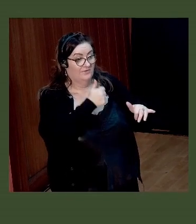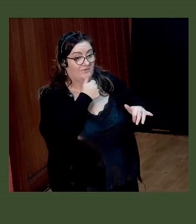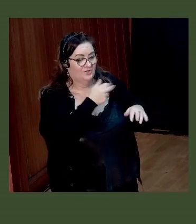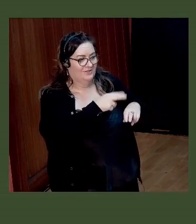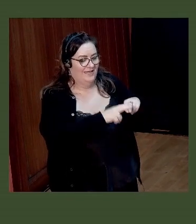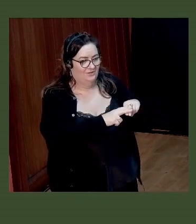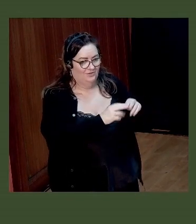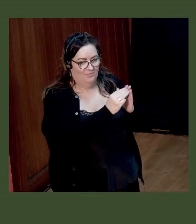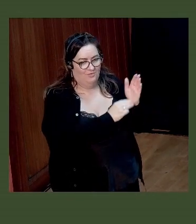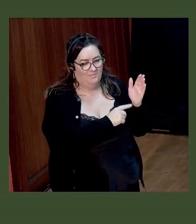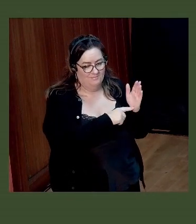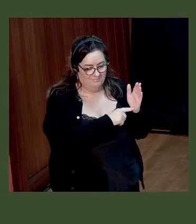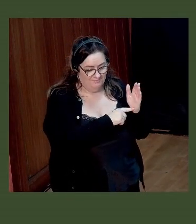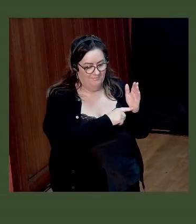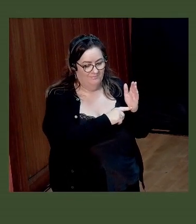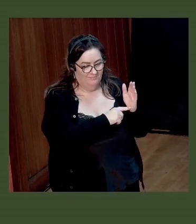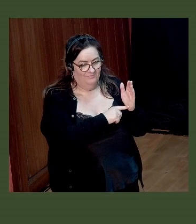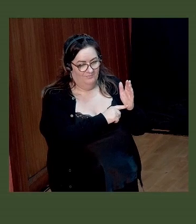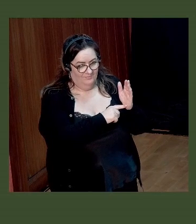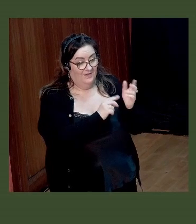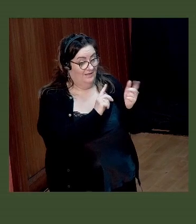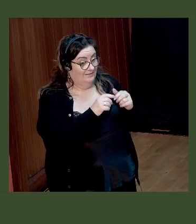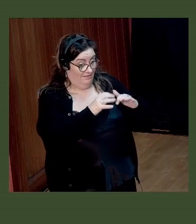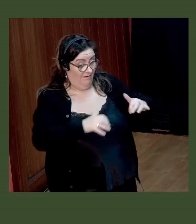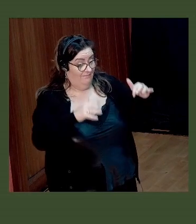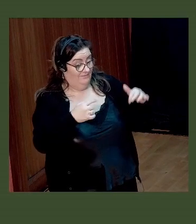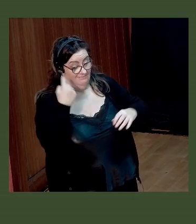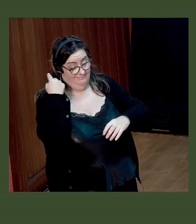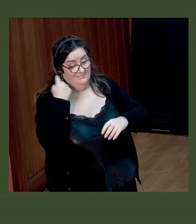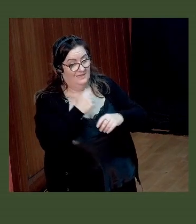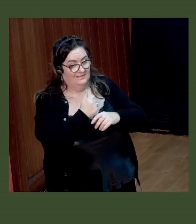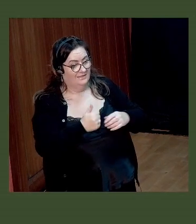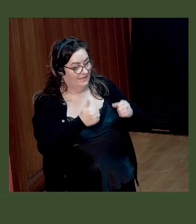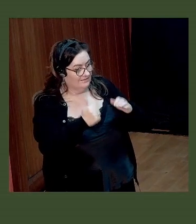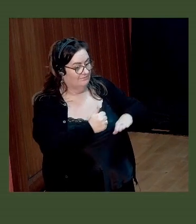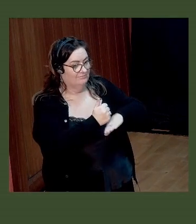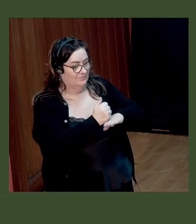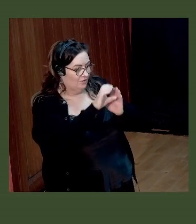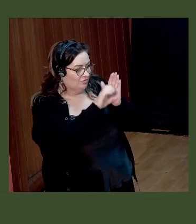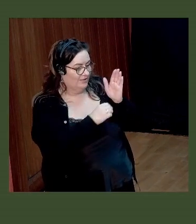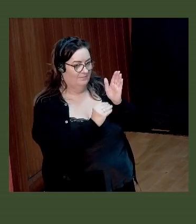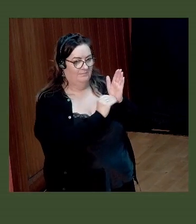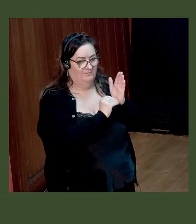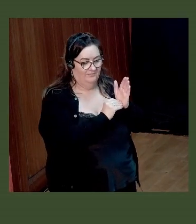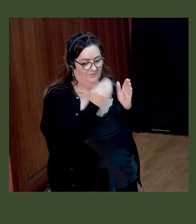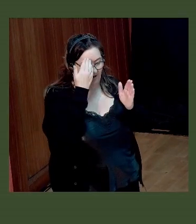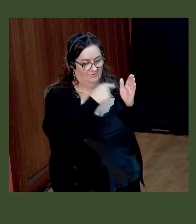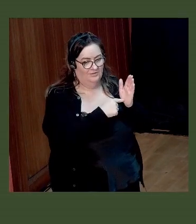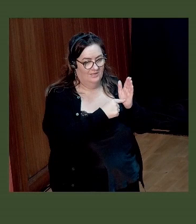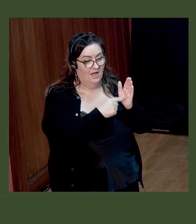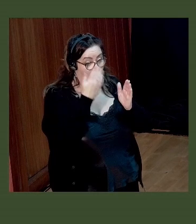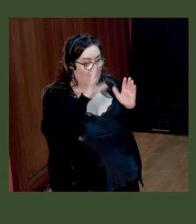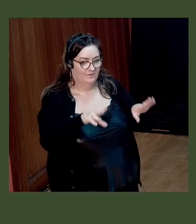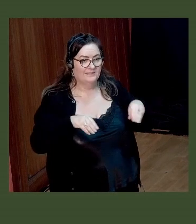programme. A report emerged from the conference that was reported the cornerstone of the new national curriculum. As a result,